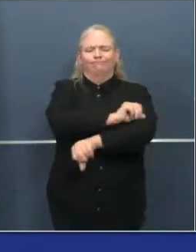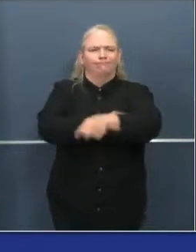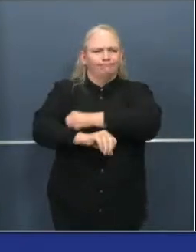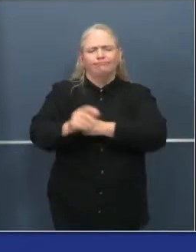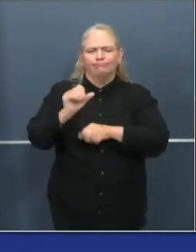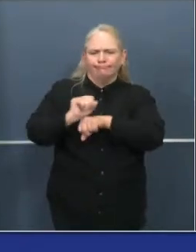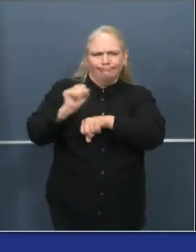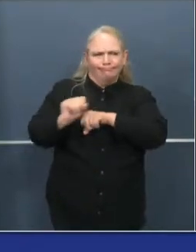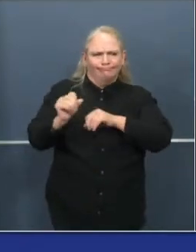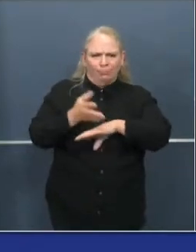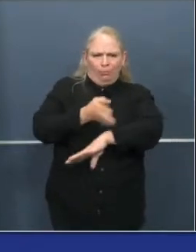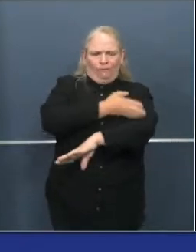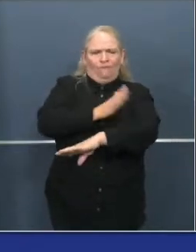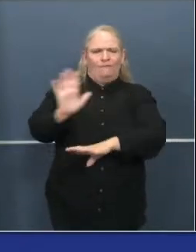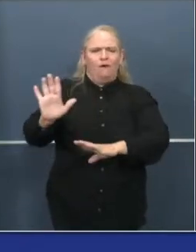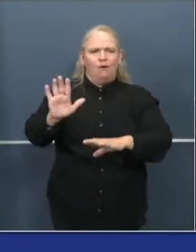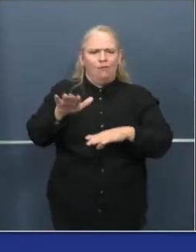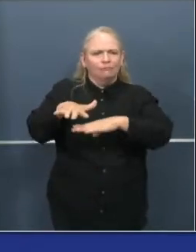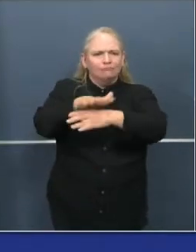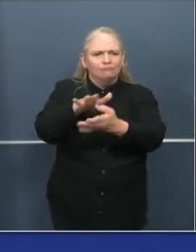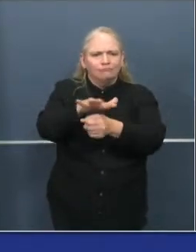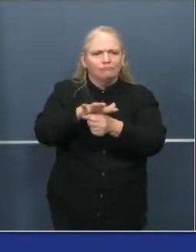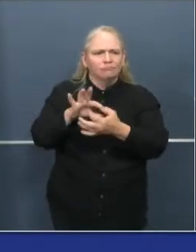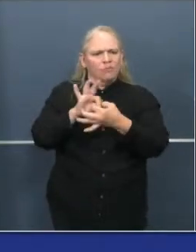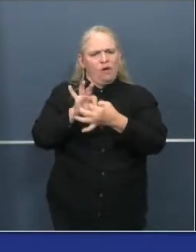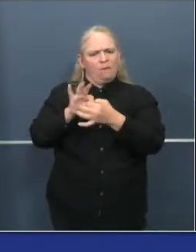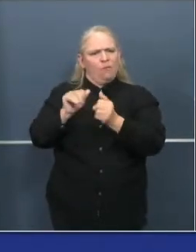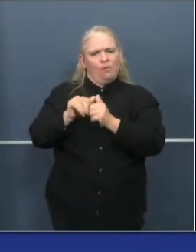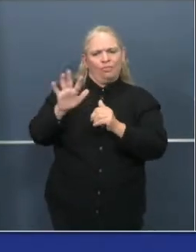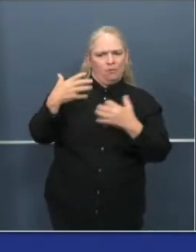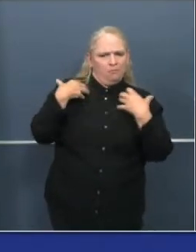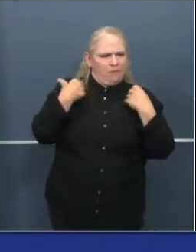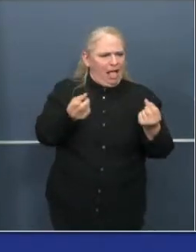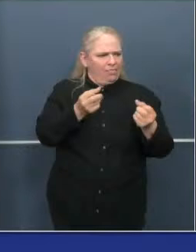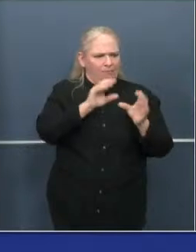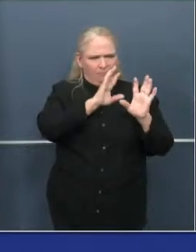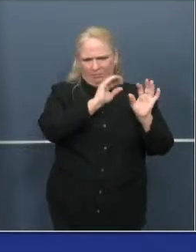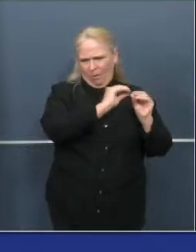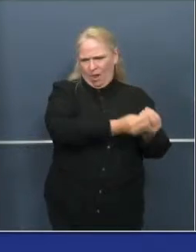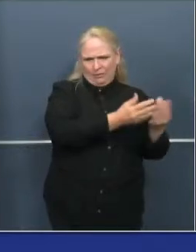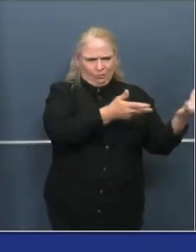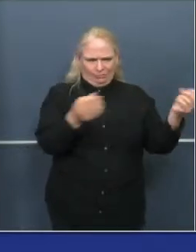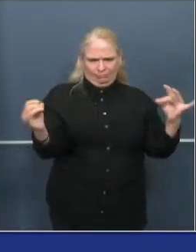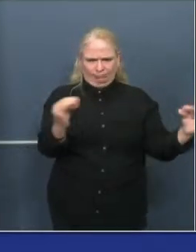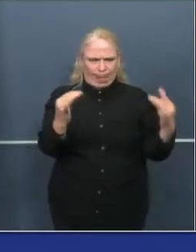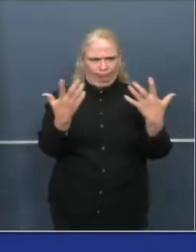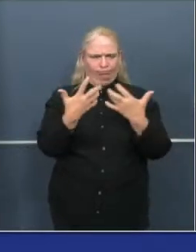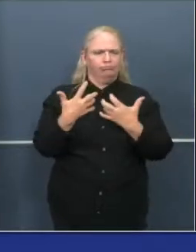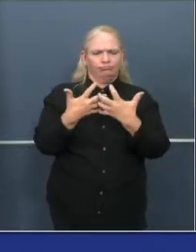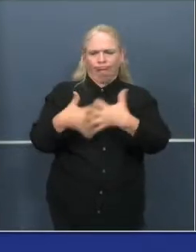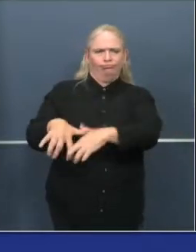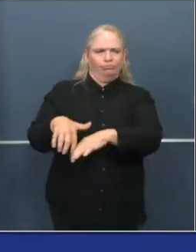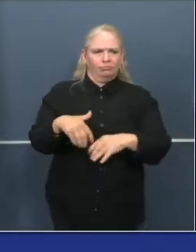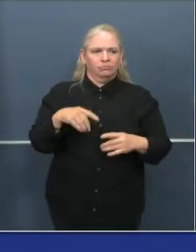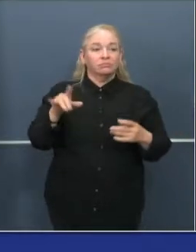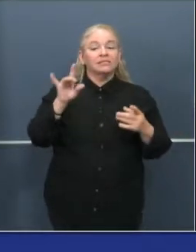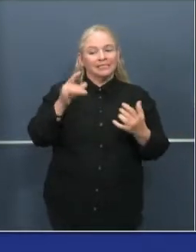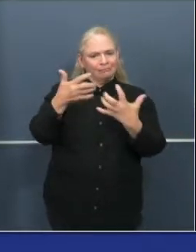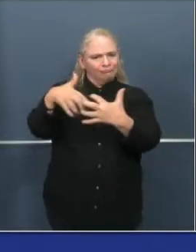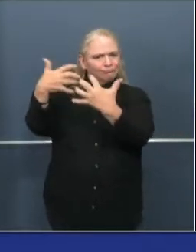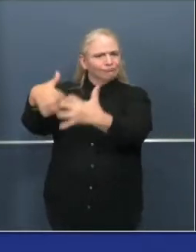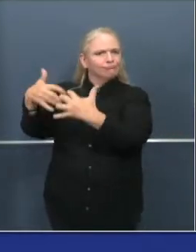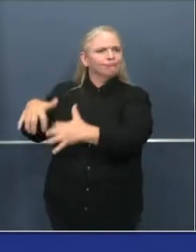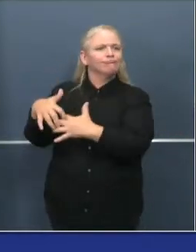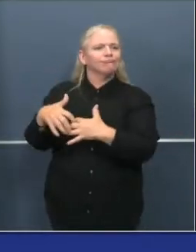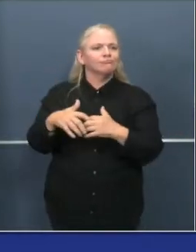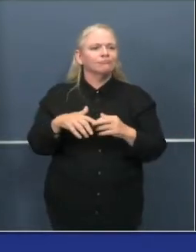own responsible strategies for enforcing their stay-at-home order and modifying their stay-at-home order. I'm very